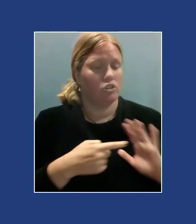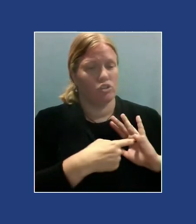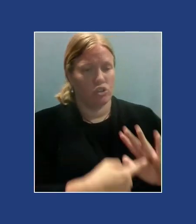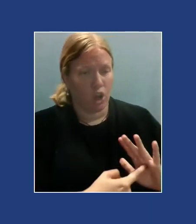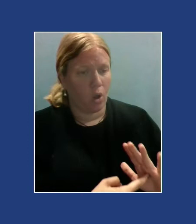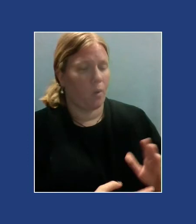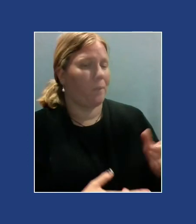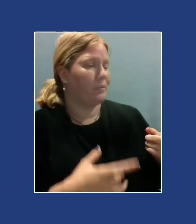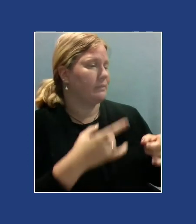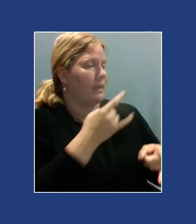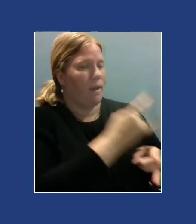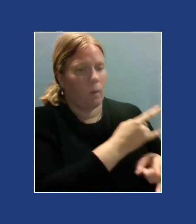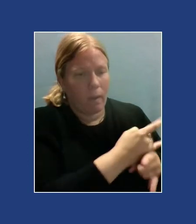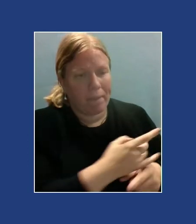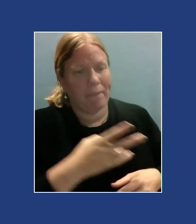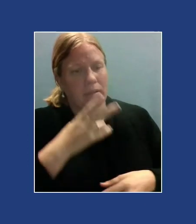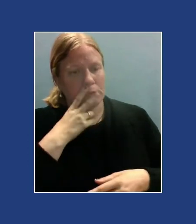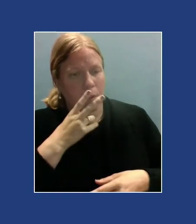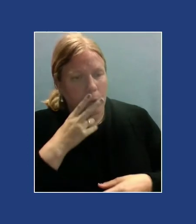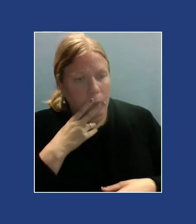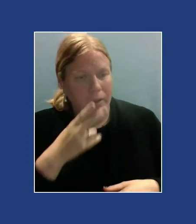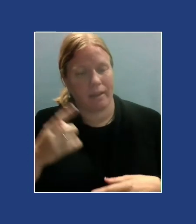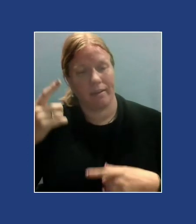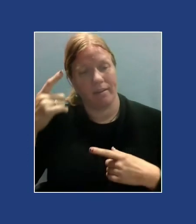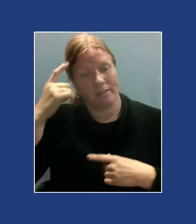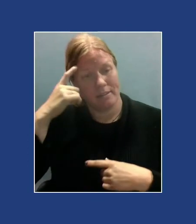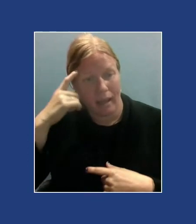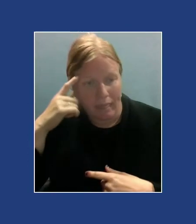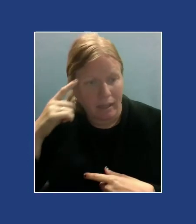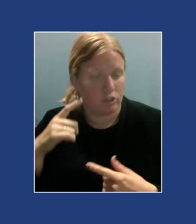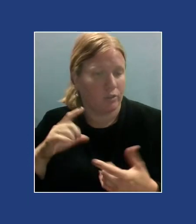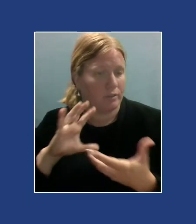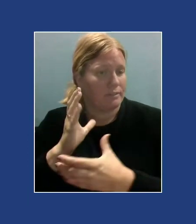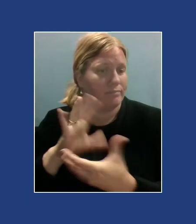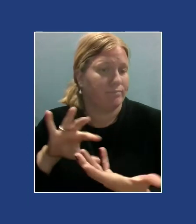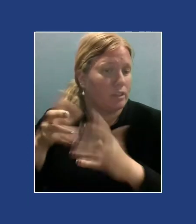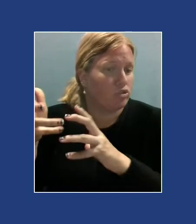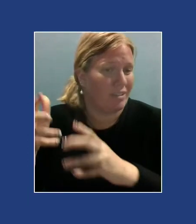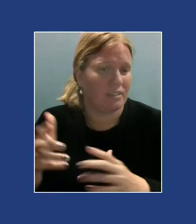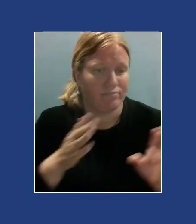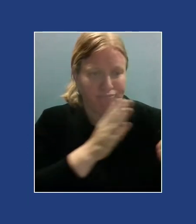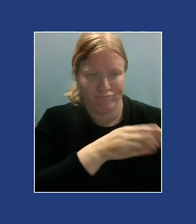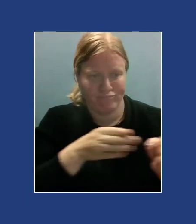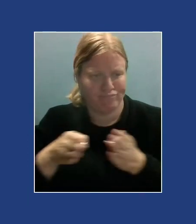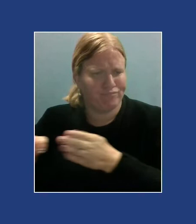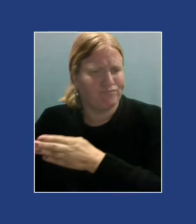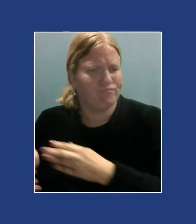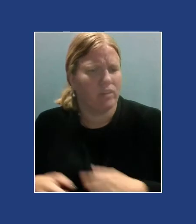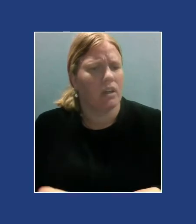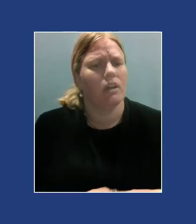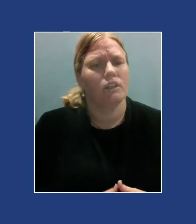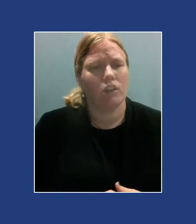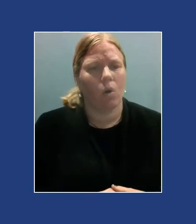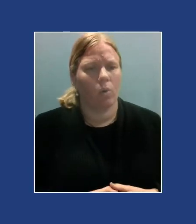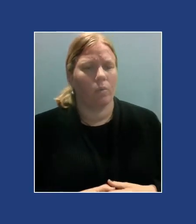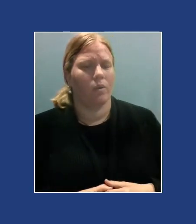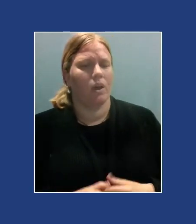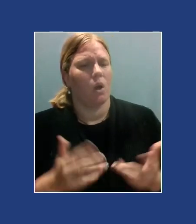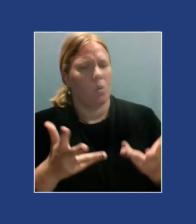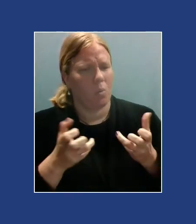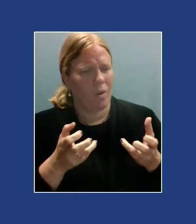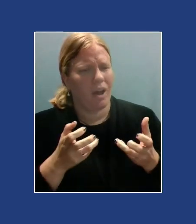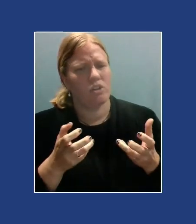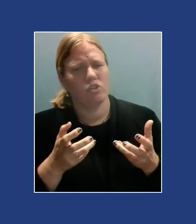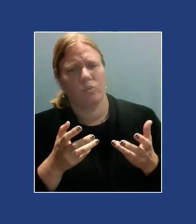binge alcohol use, and past month psychological distress. So we really want to minimize this sort of gatekeeping reflex